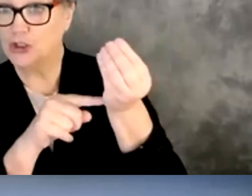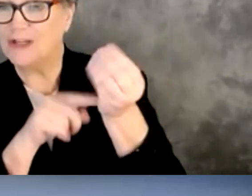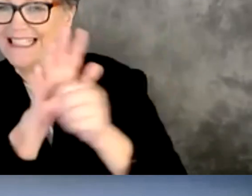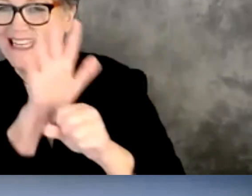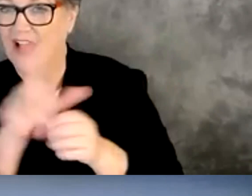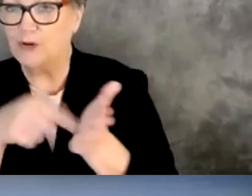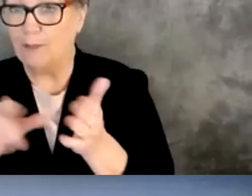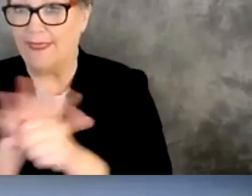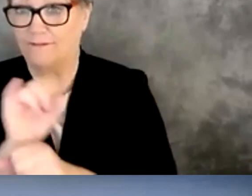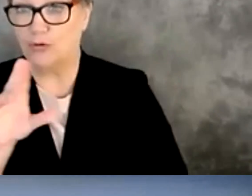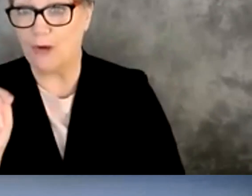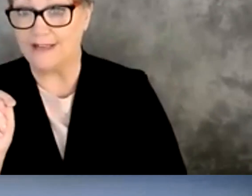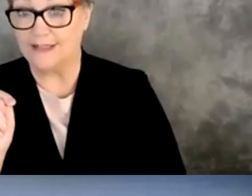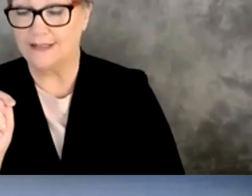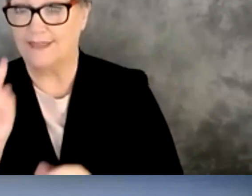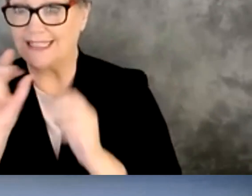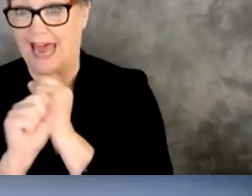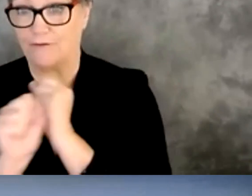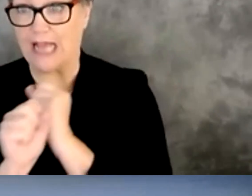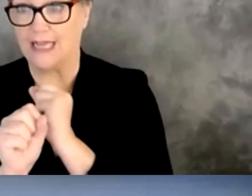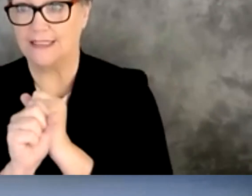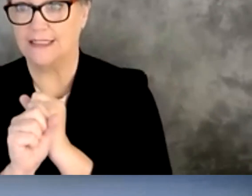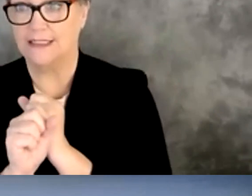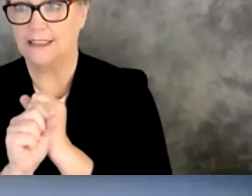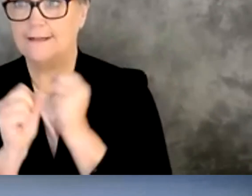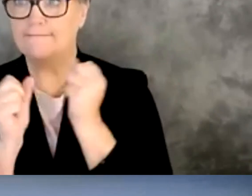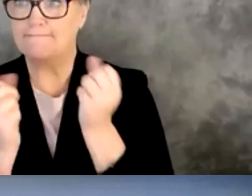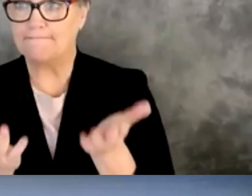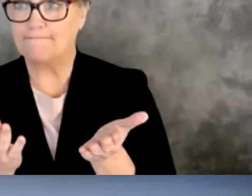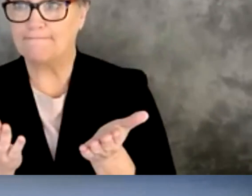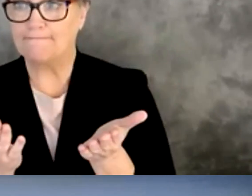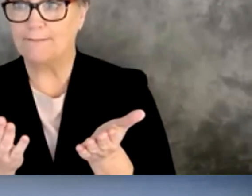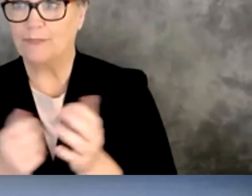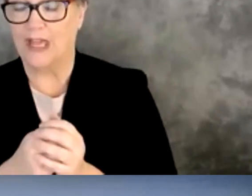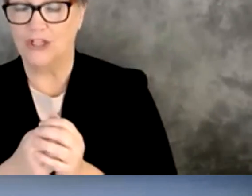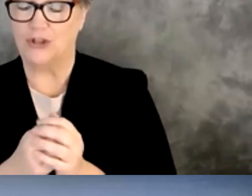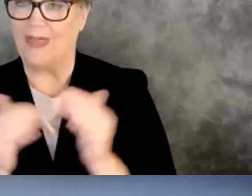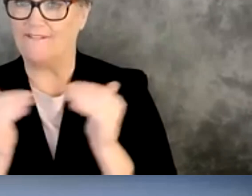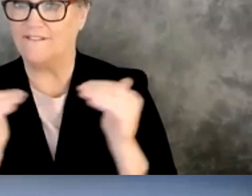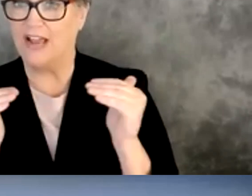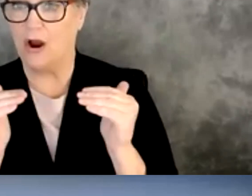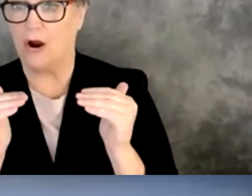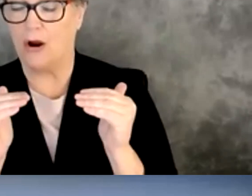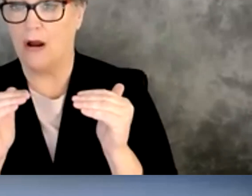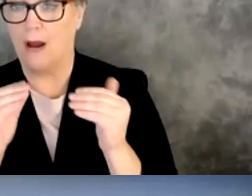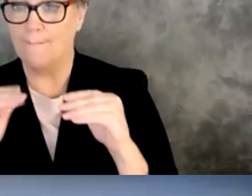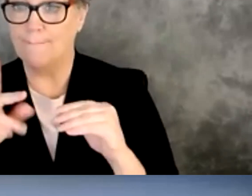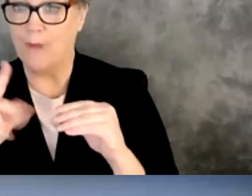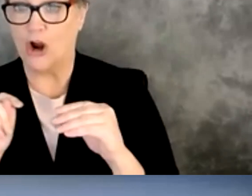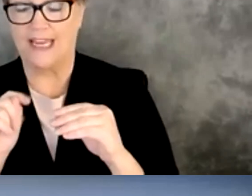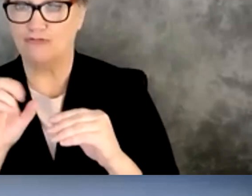pay the full rent that's being advertised, and so that the fair market rent is what's being